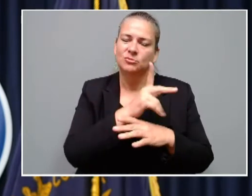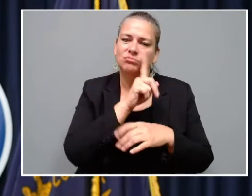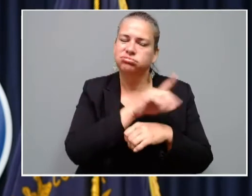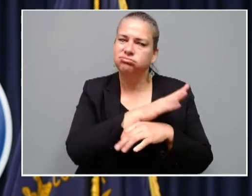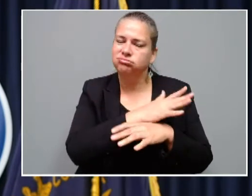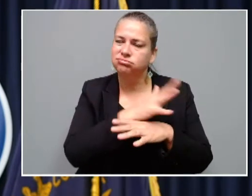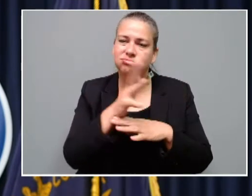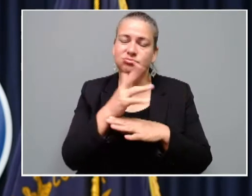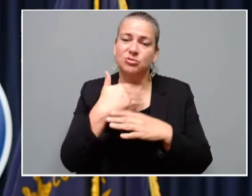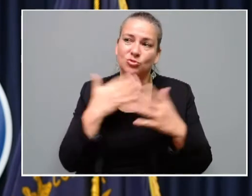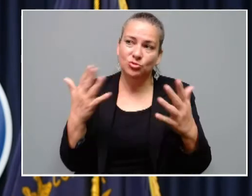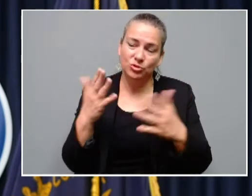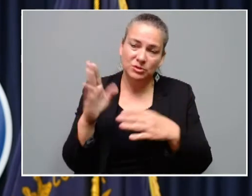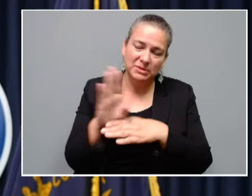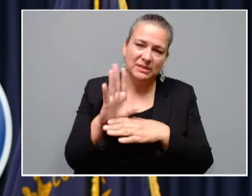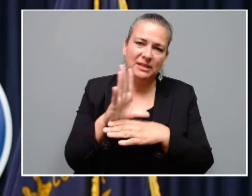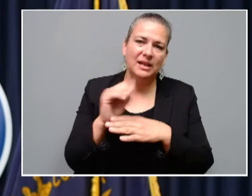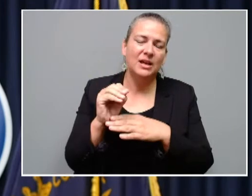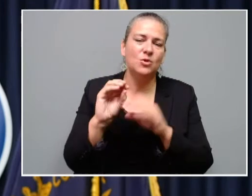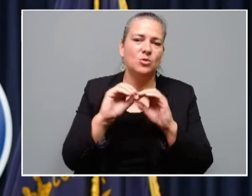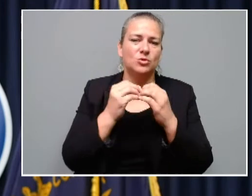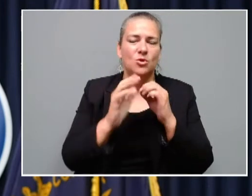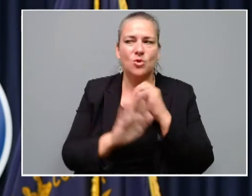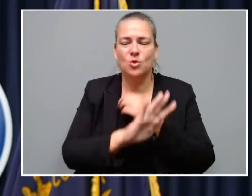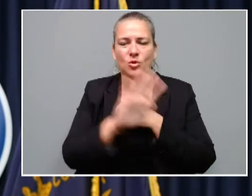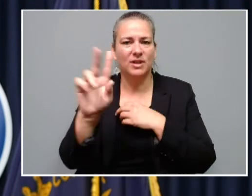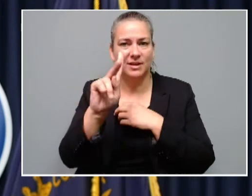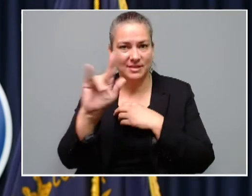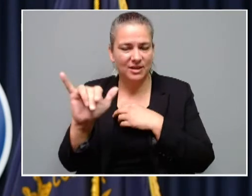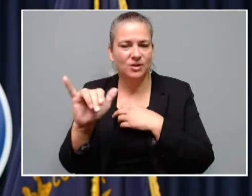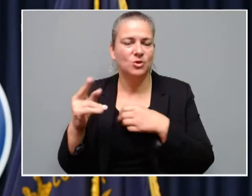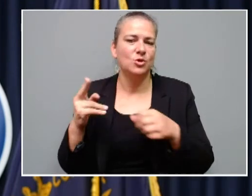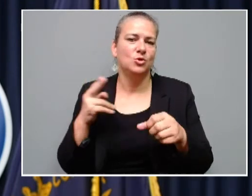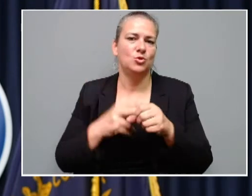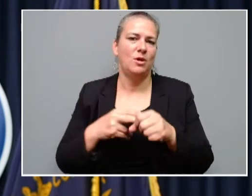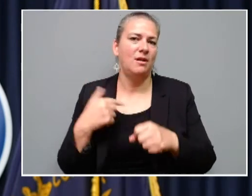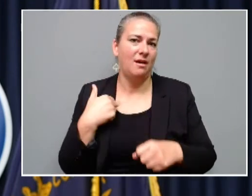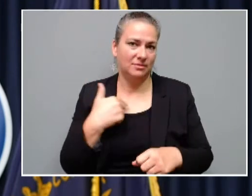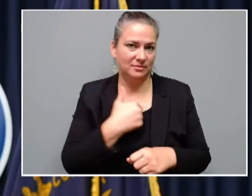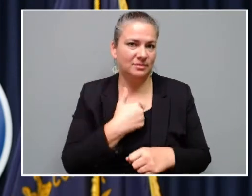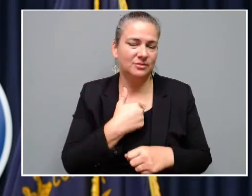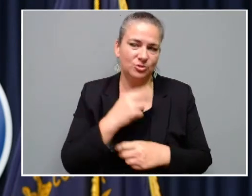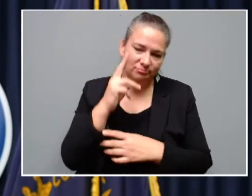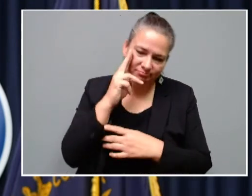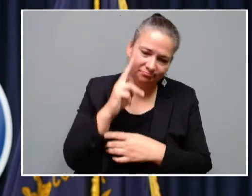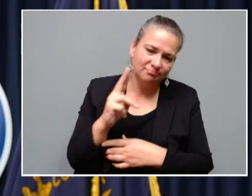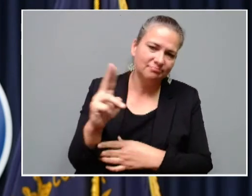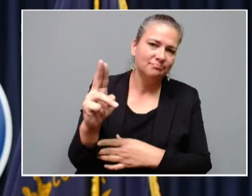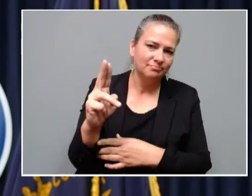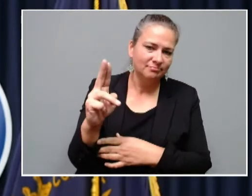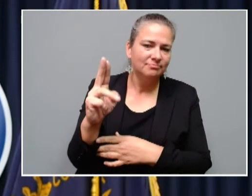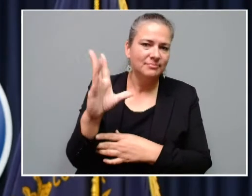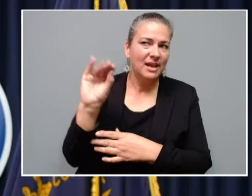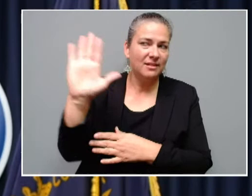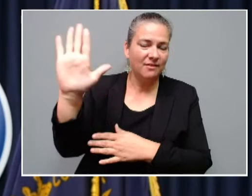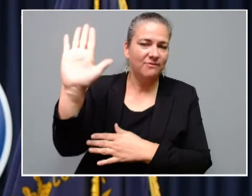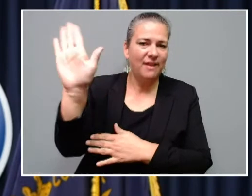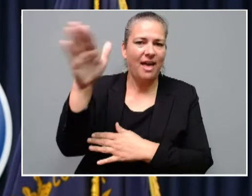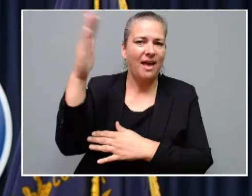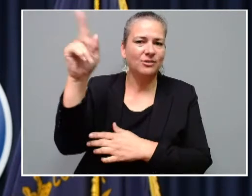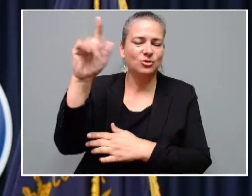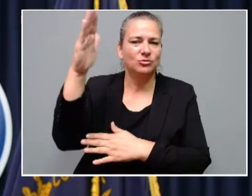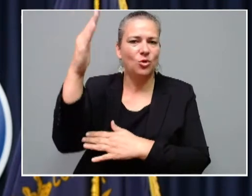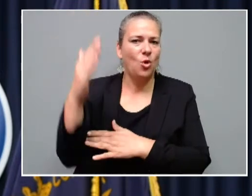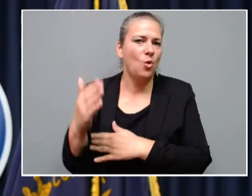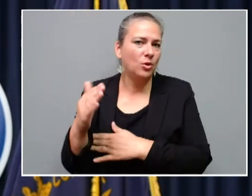businesses and organizations throughout the Commonwealth to join these tributes and to lower their flags as well.